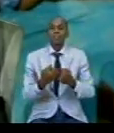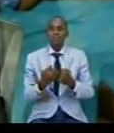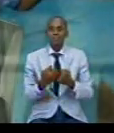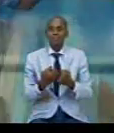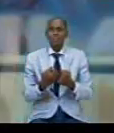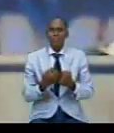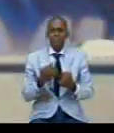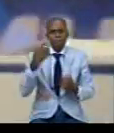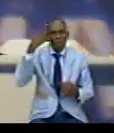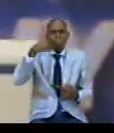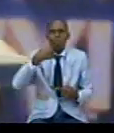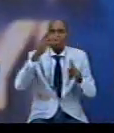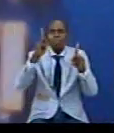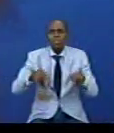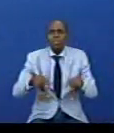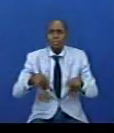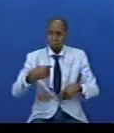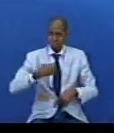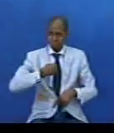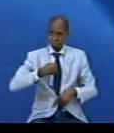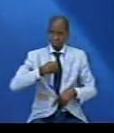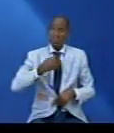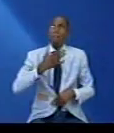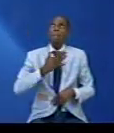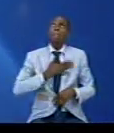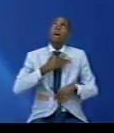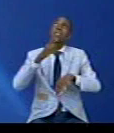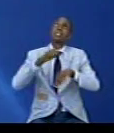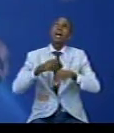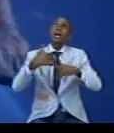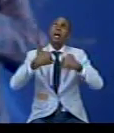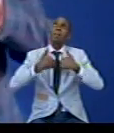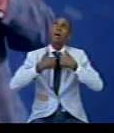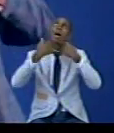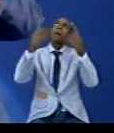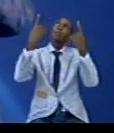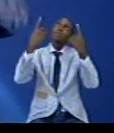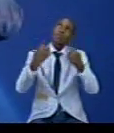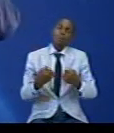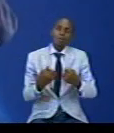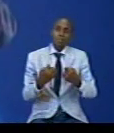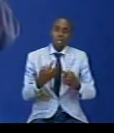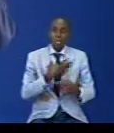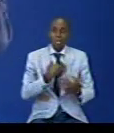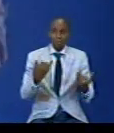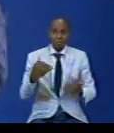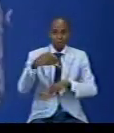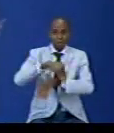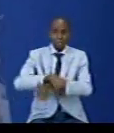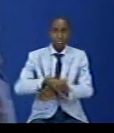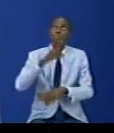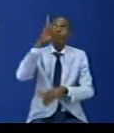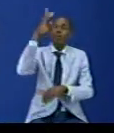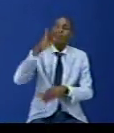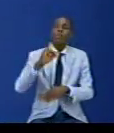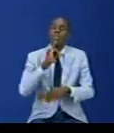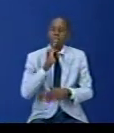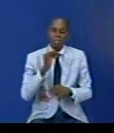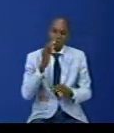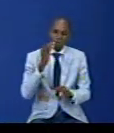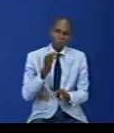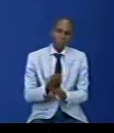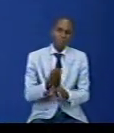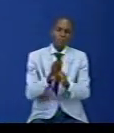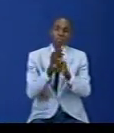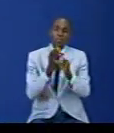somebody there. My time has come. And tonight, God is faithful. Through